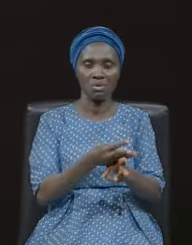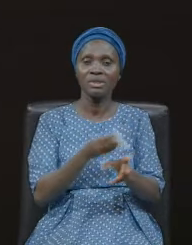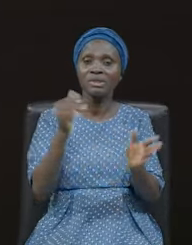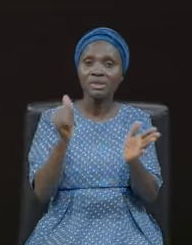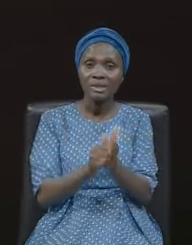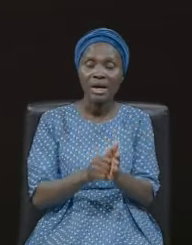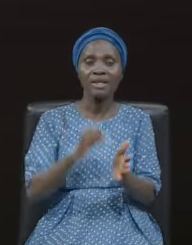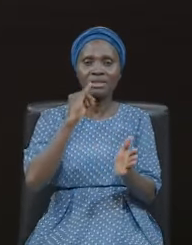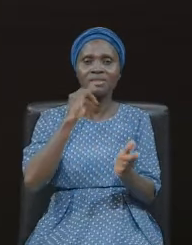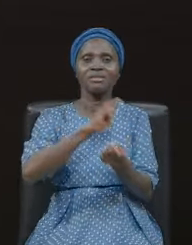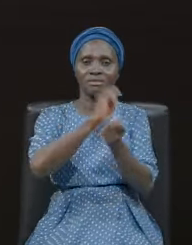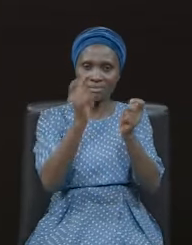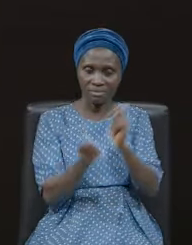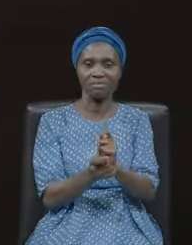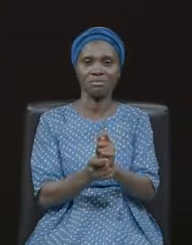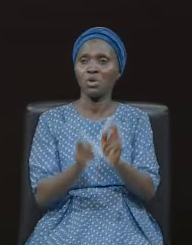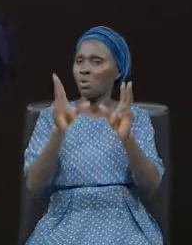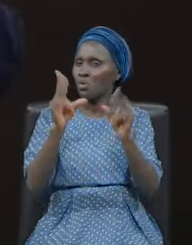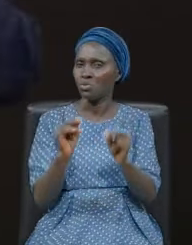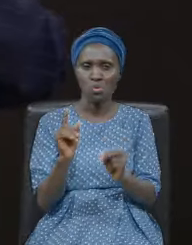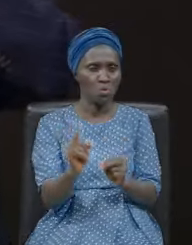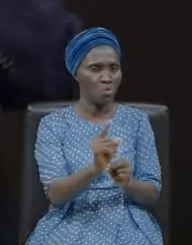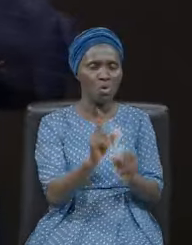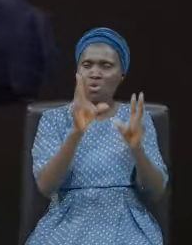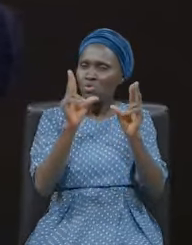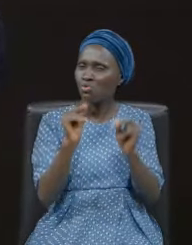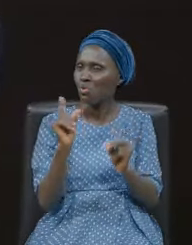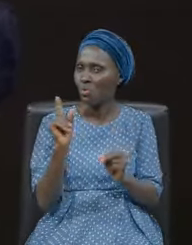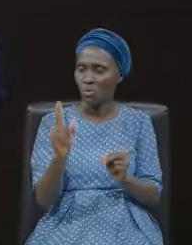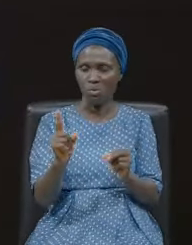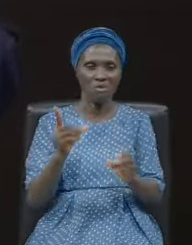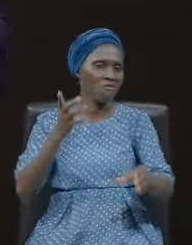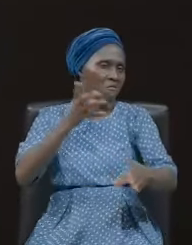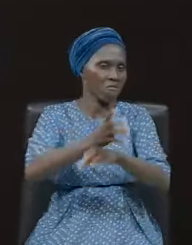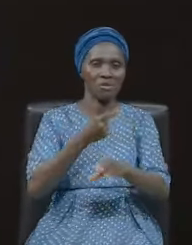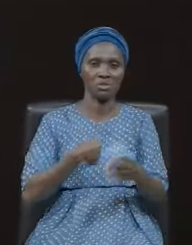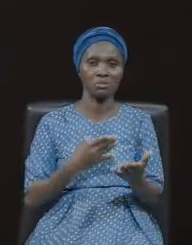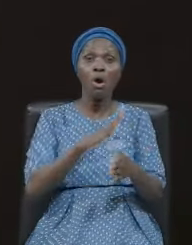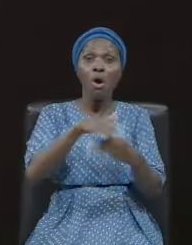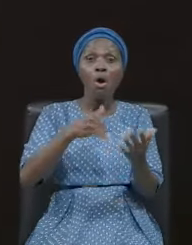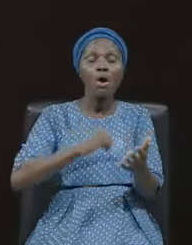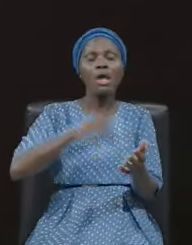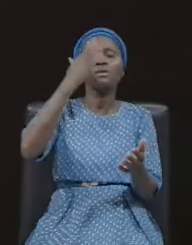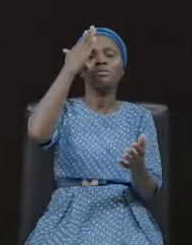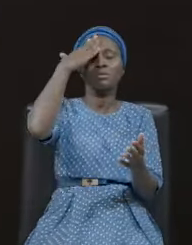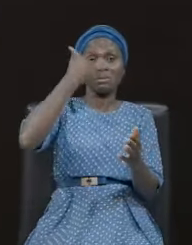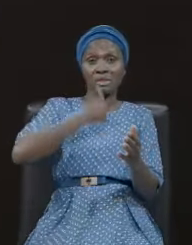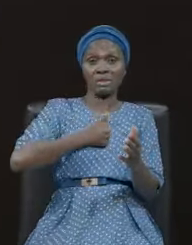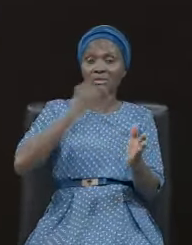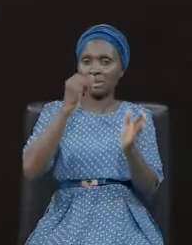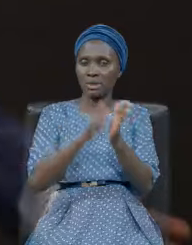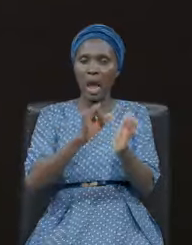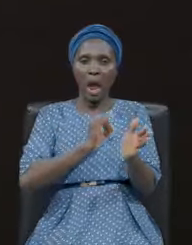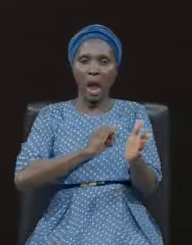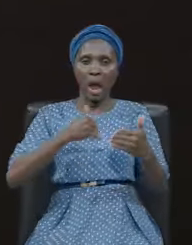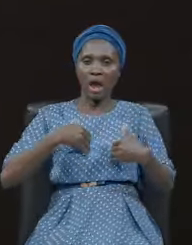Nobody compelled me. All I knew is that I received salvation by